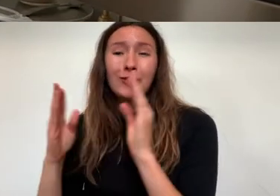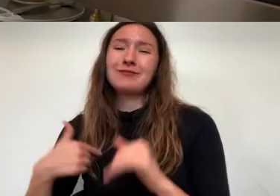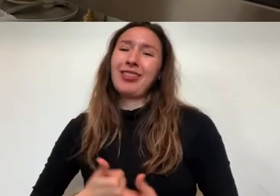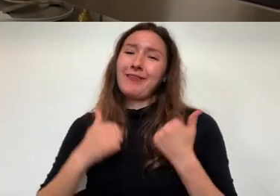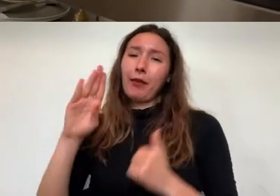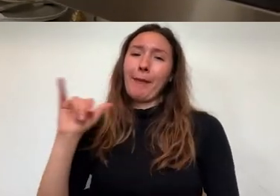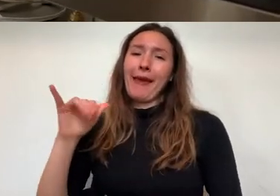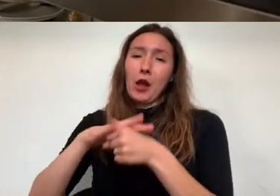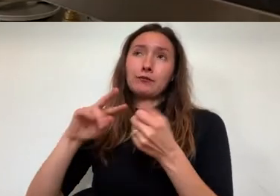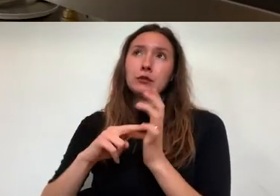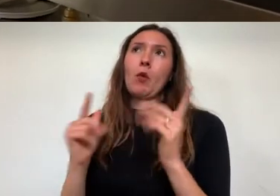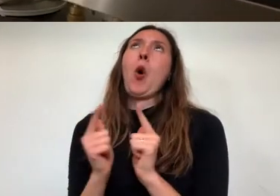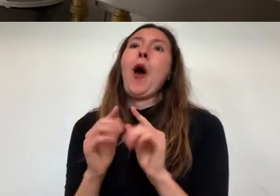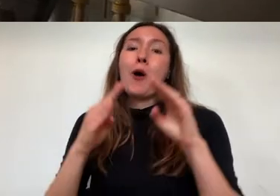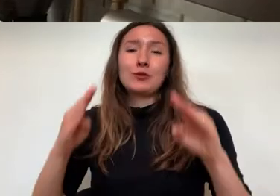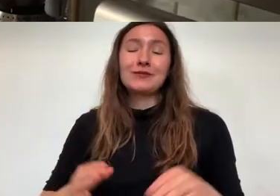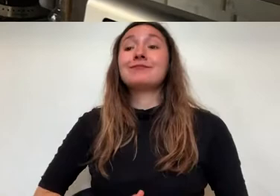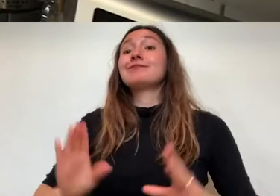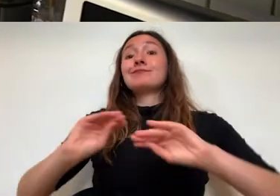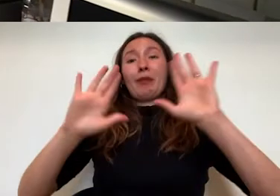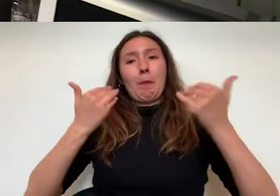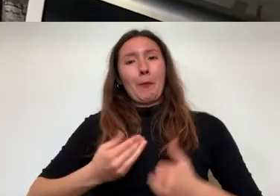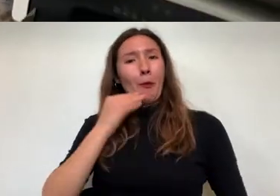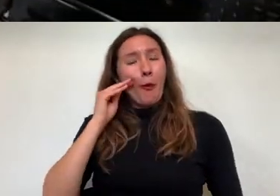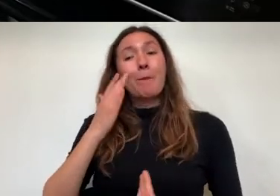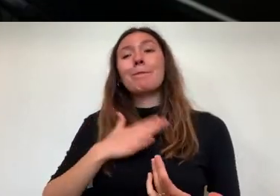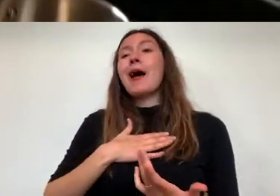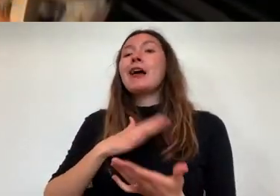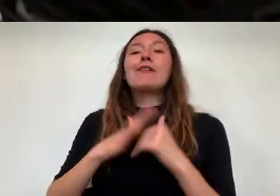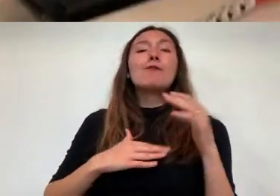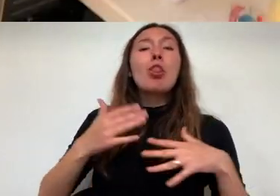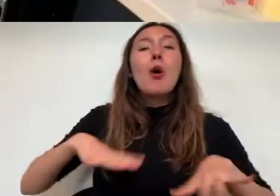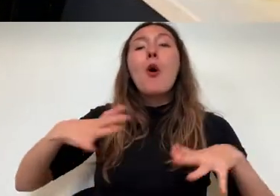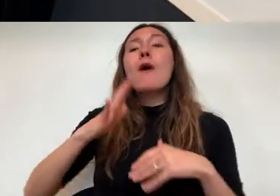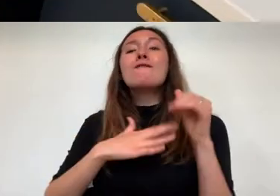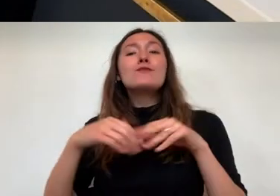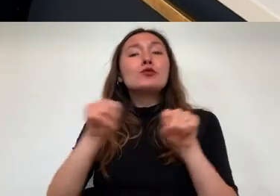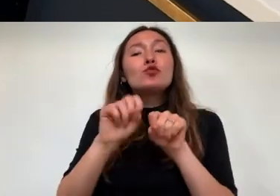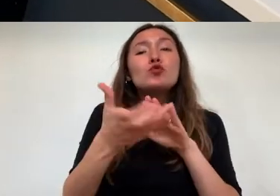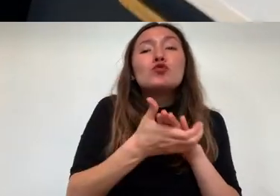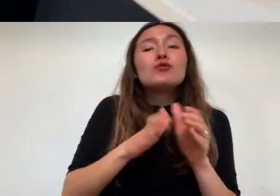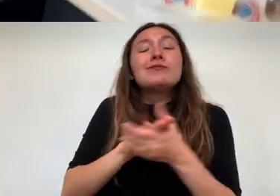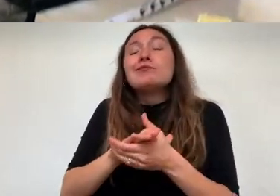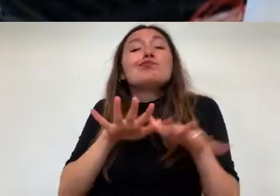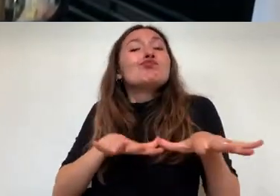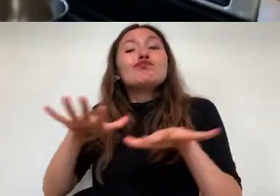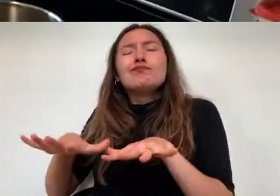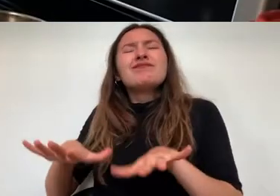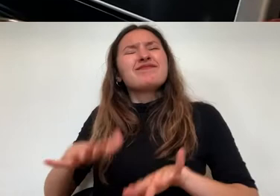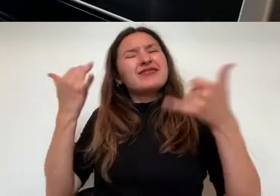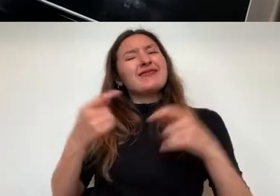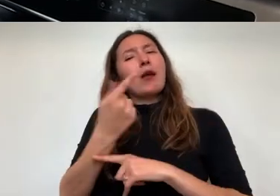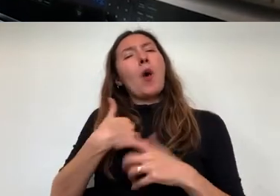the Bay Area. So I'm at home. You can see I've got my slippers on, just staying comfortable, but wanted